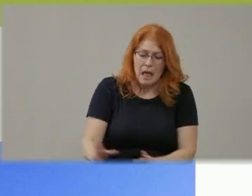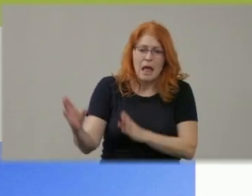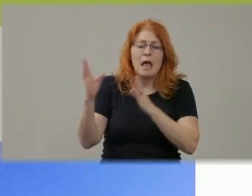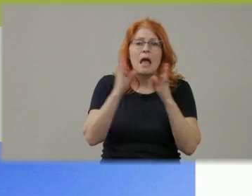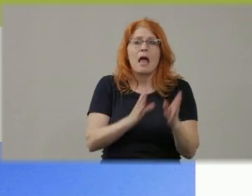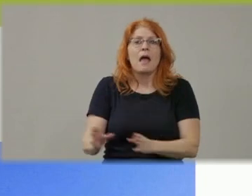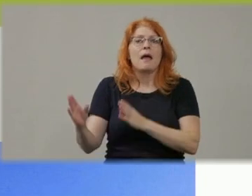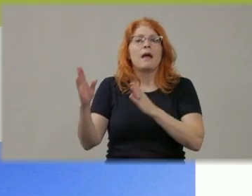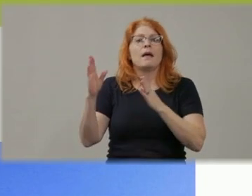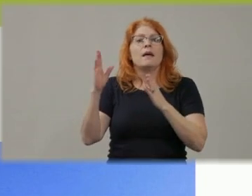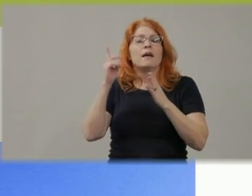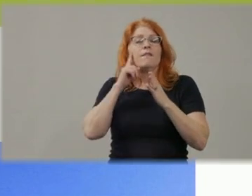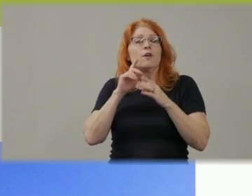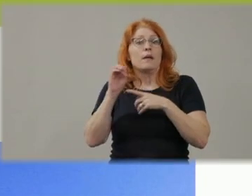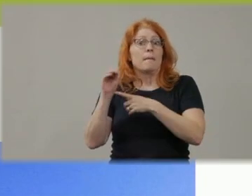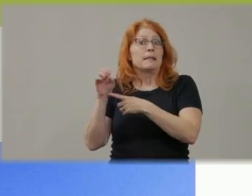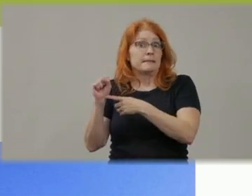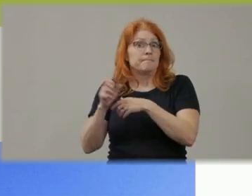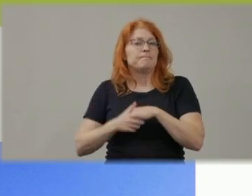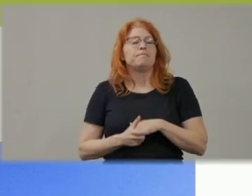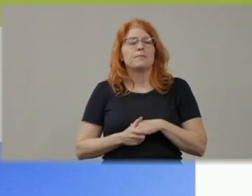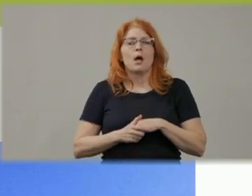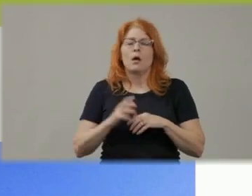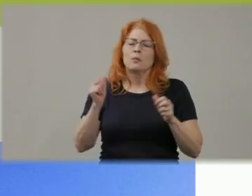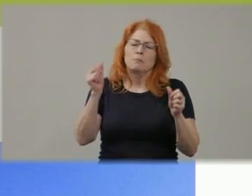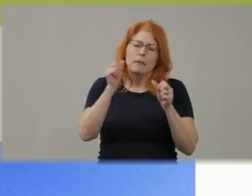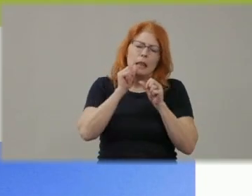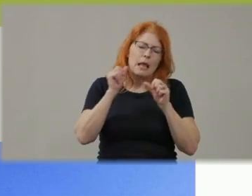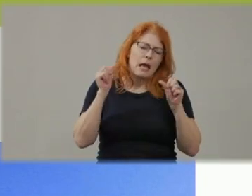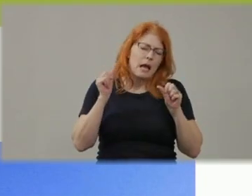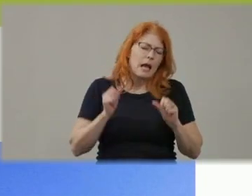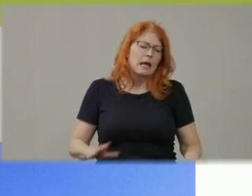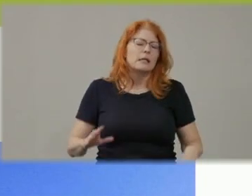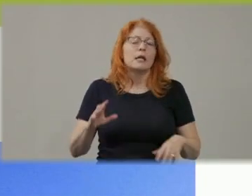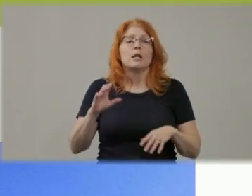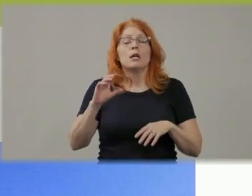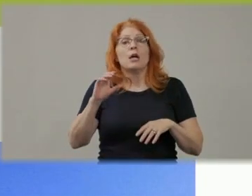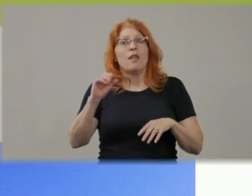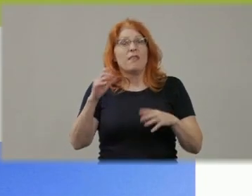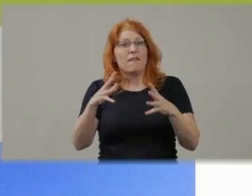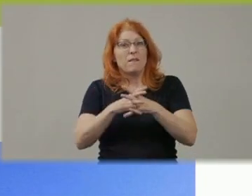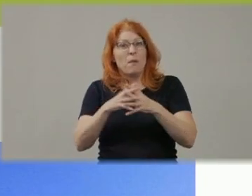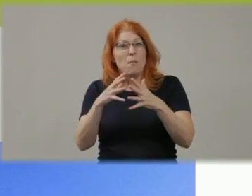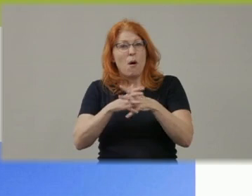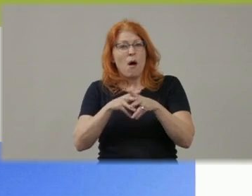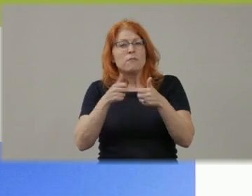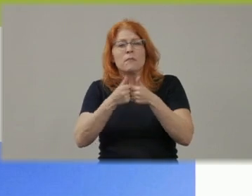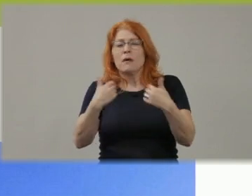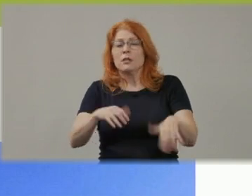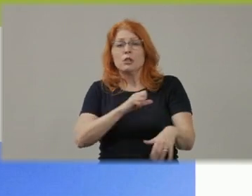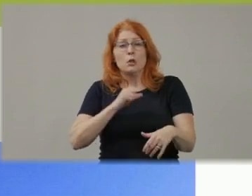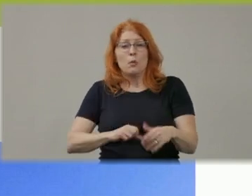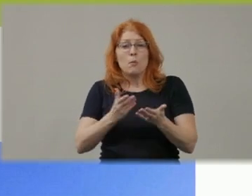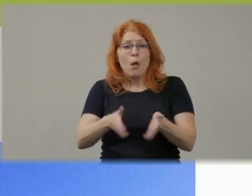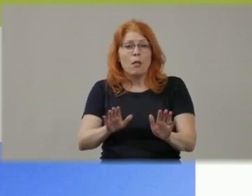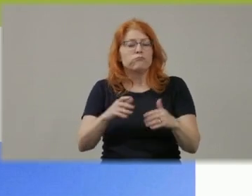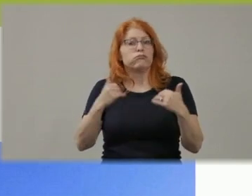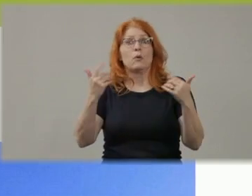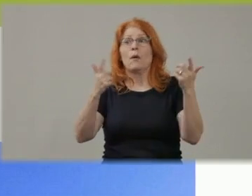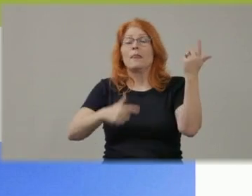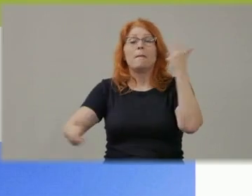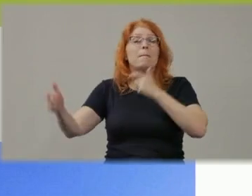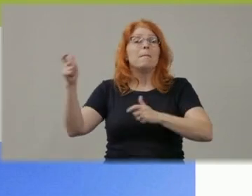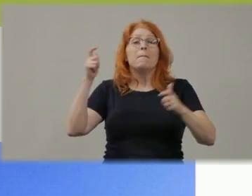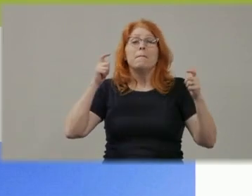for with emergency management. And we're blessed. The Super Bowl, we were told by the NFL, was one of the most successful events that they've